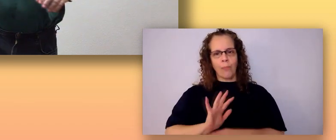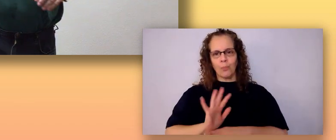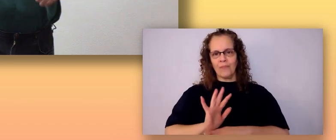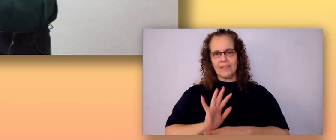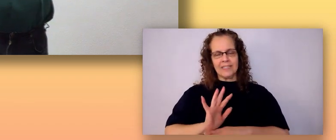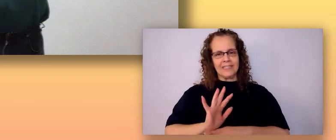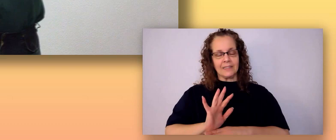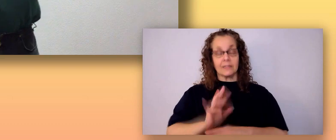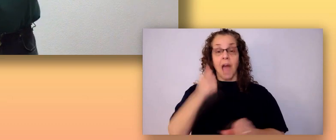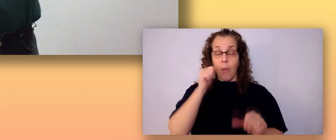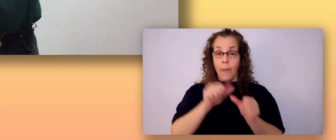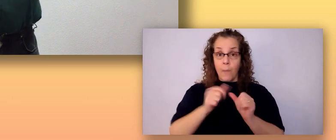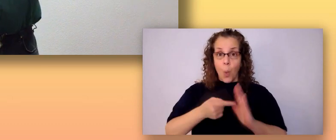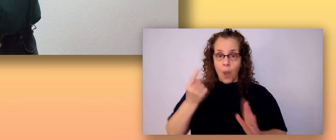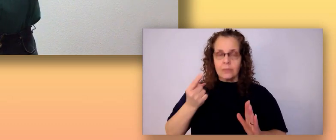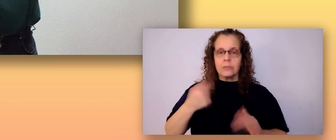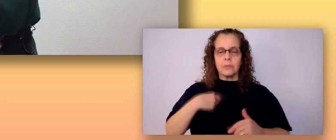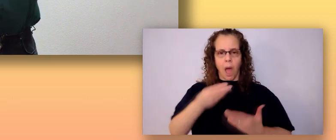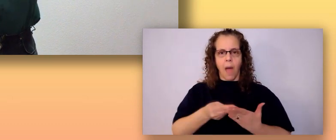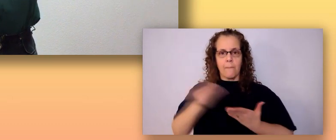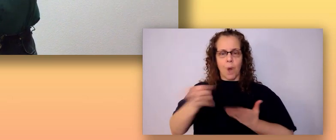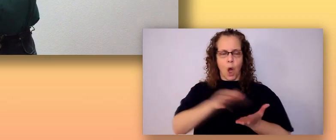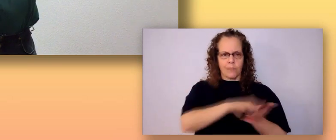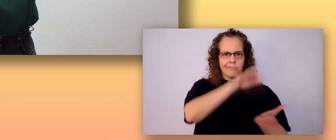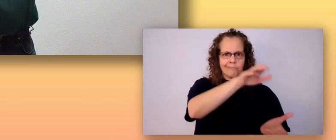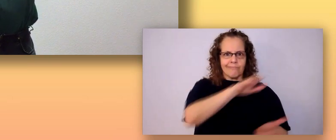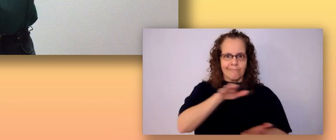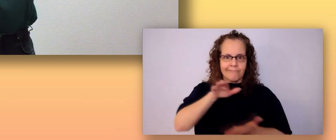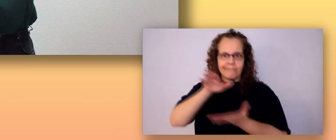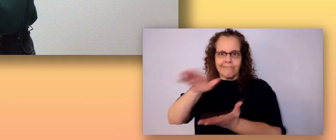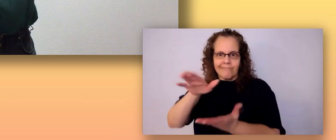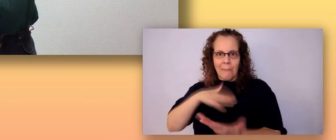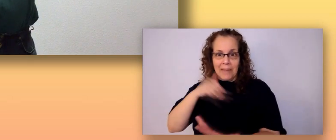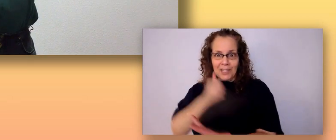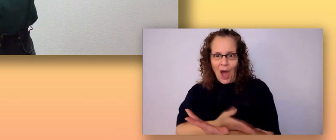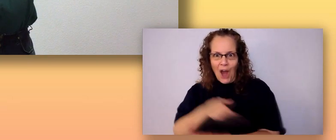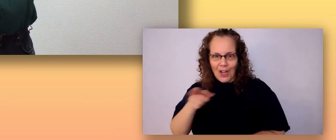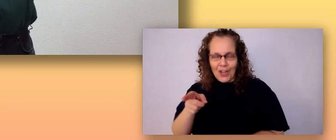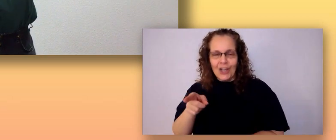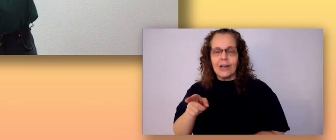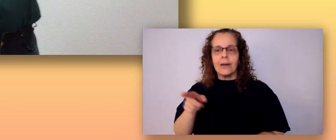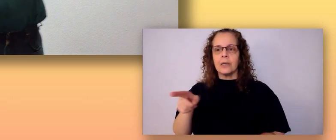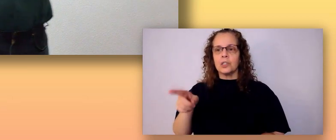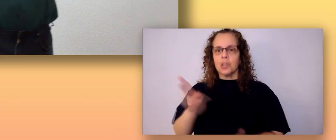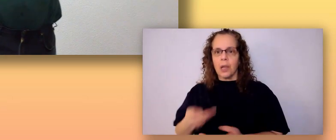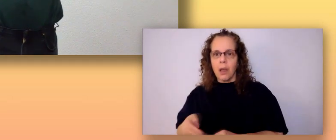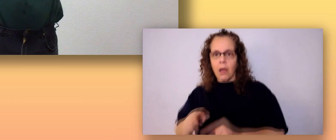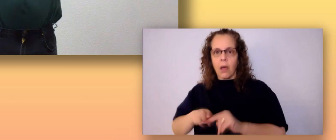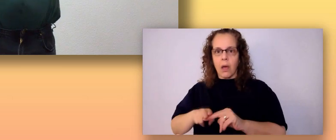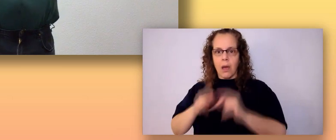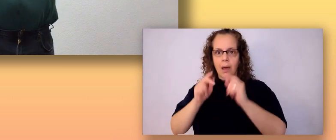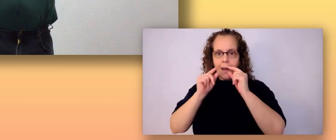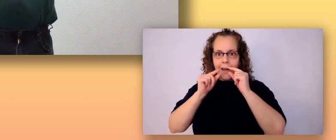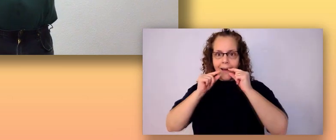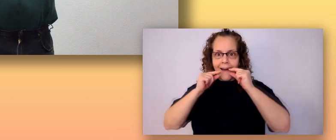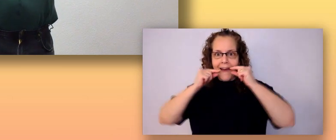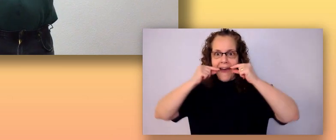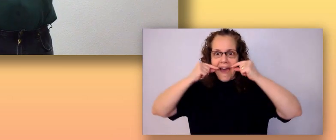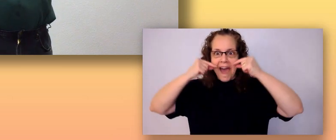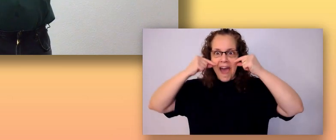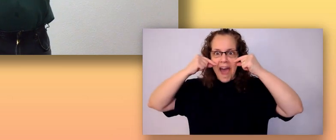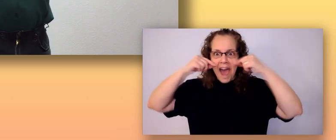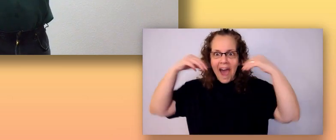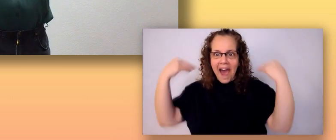remember one time I bought a bunch of them and brought them back to her. She sat up in bed and smiled a